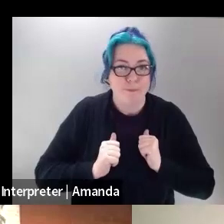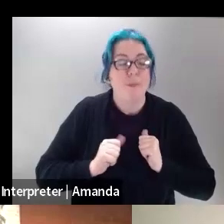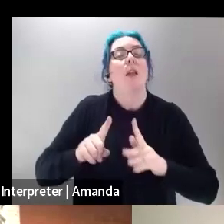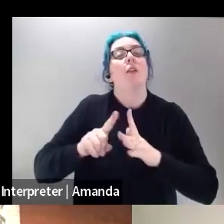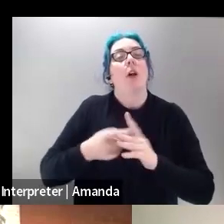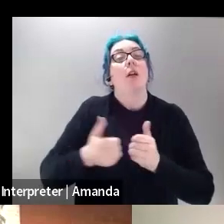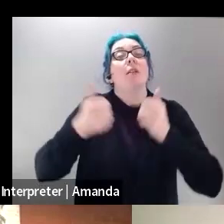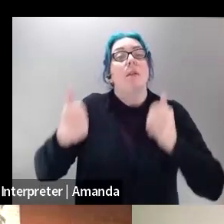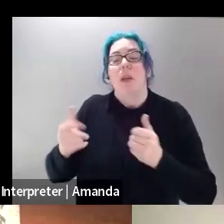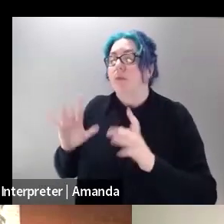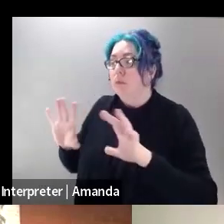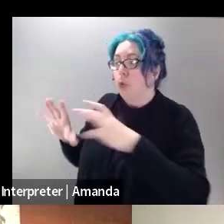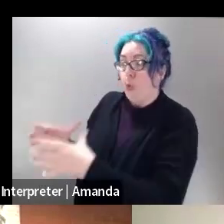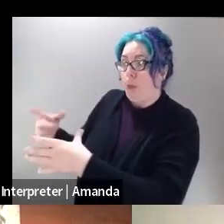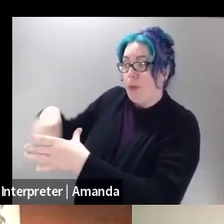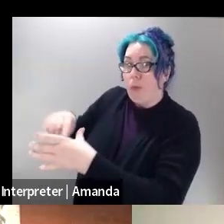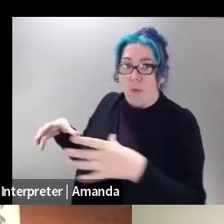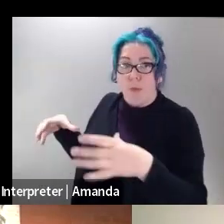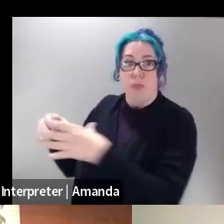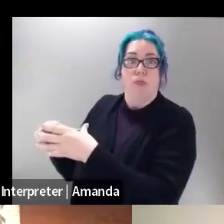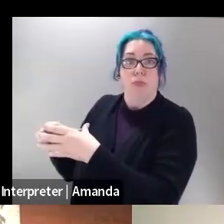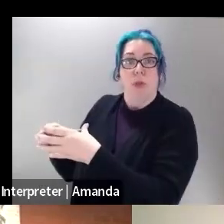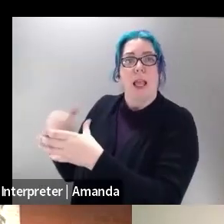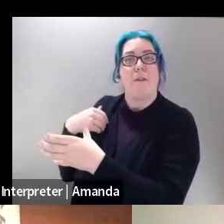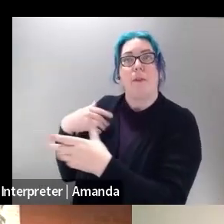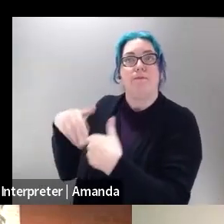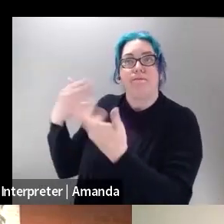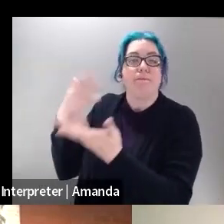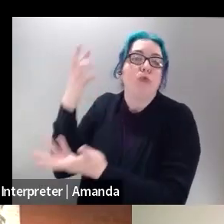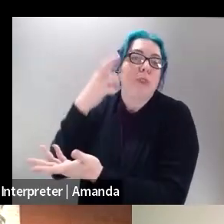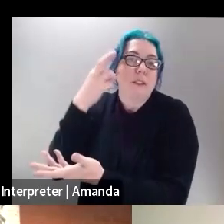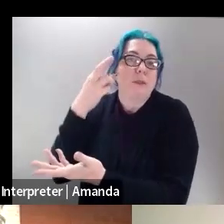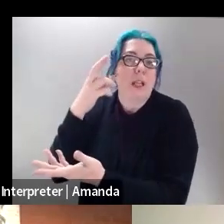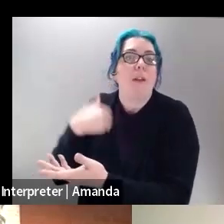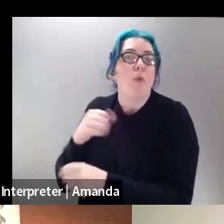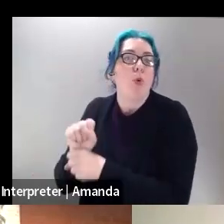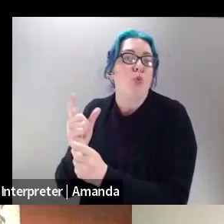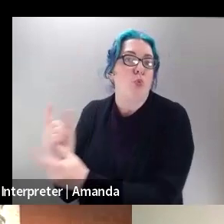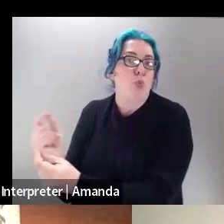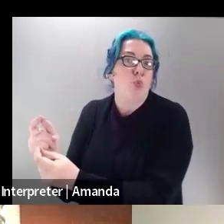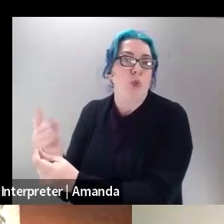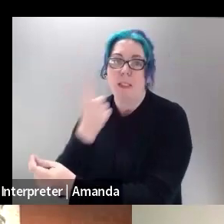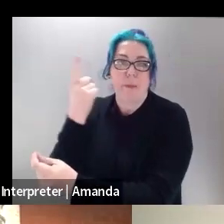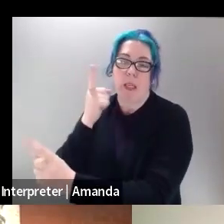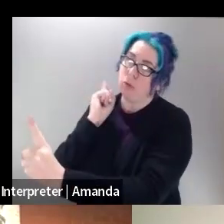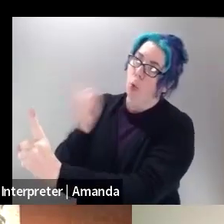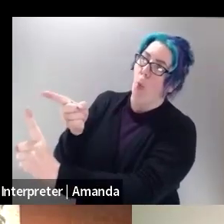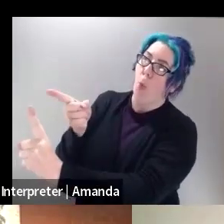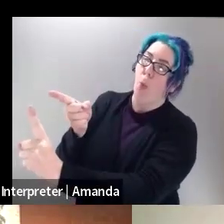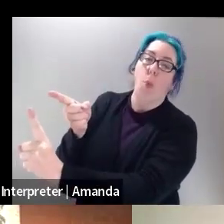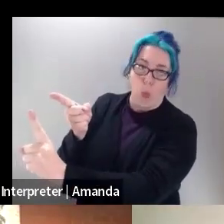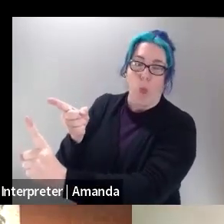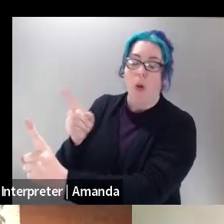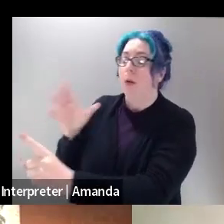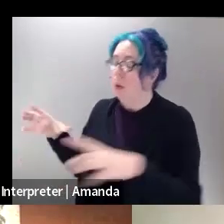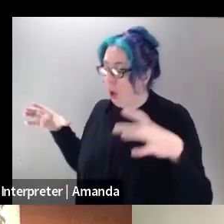a particular purpose or outcome, a deliverable, but in which it's important that even though people may come from a